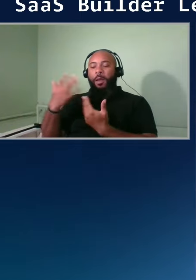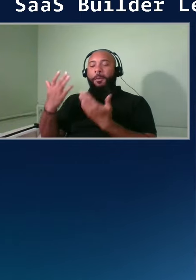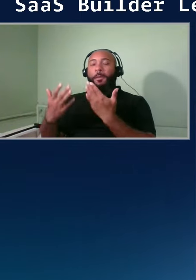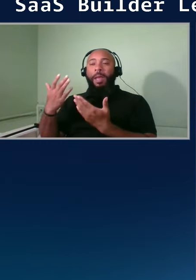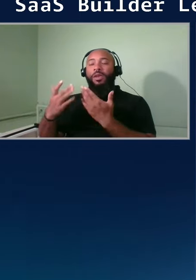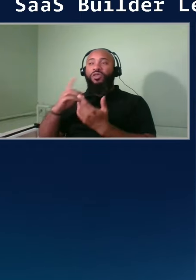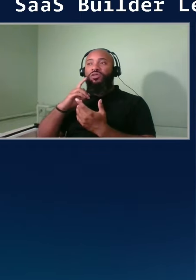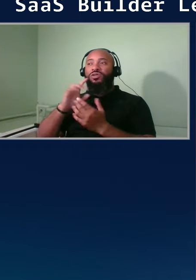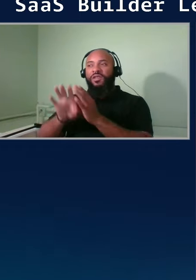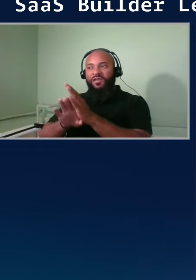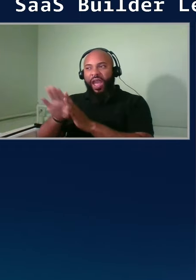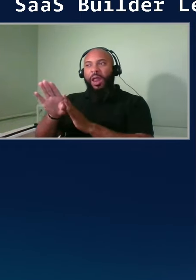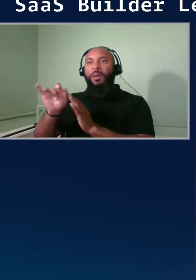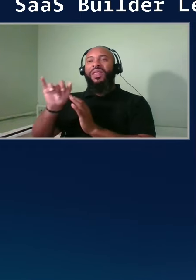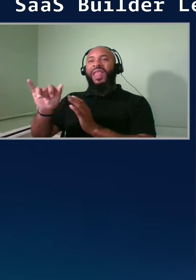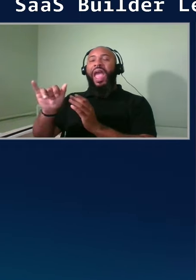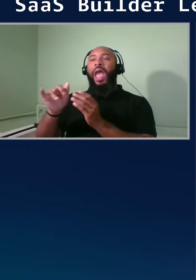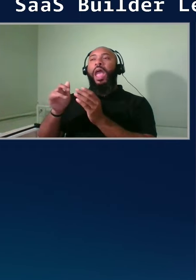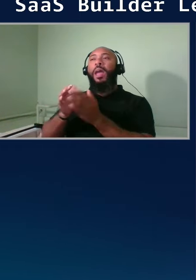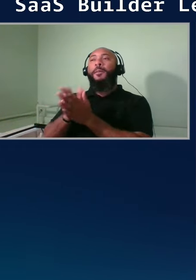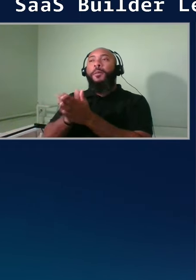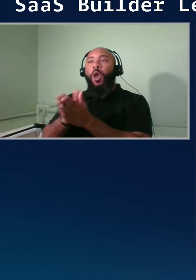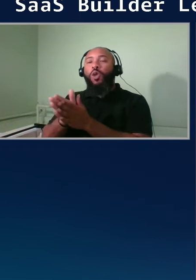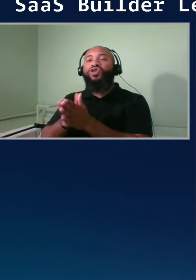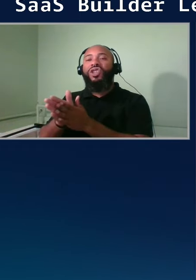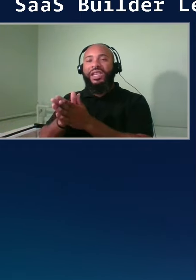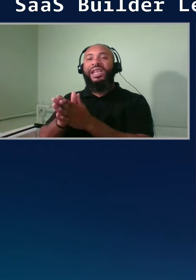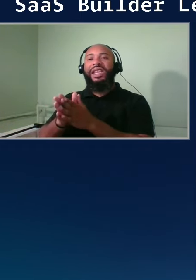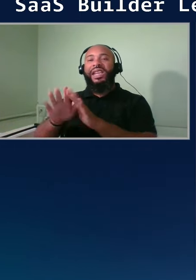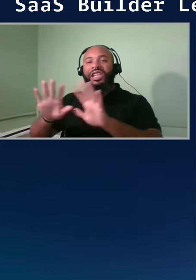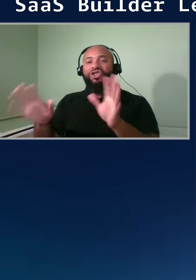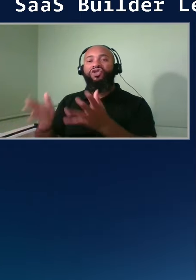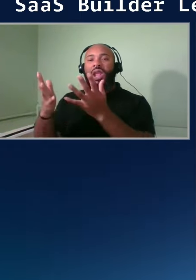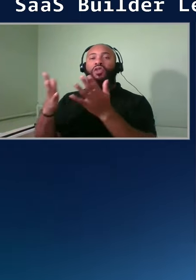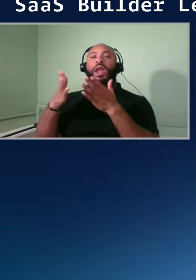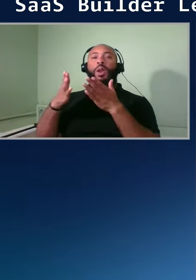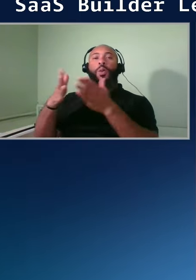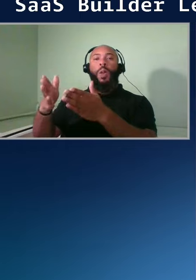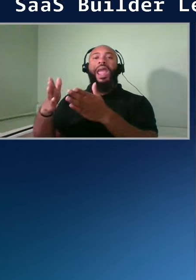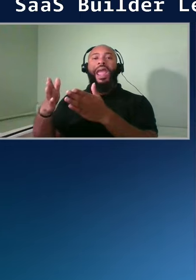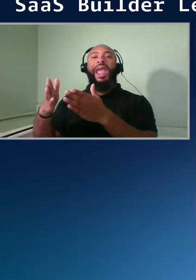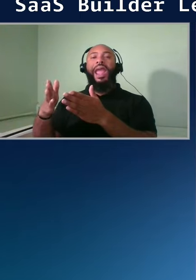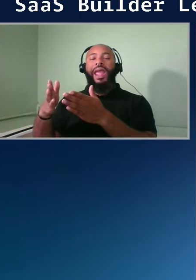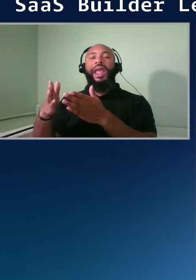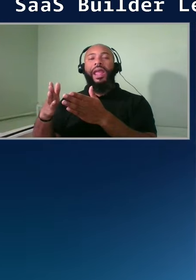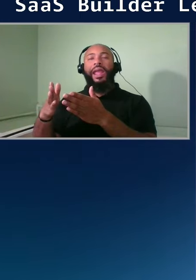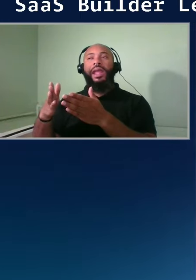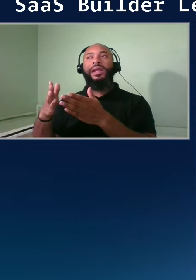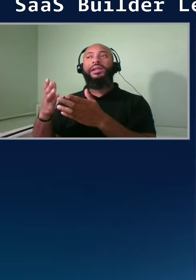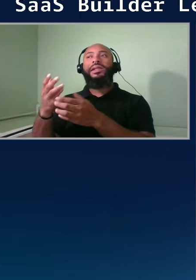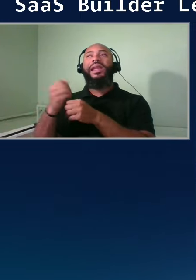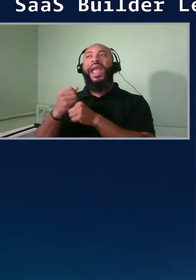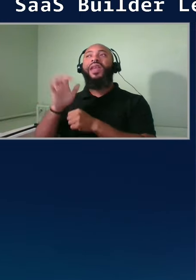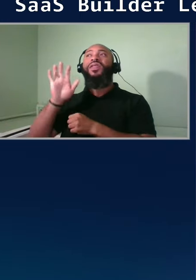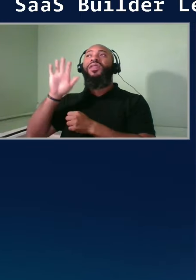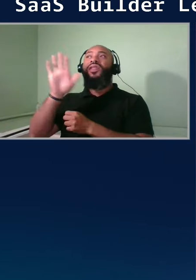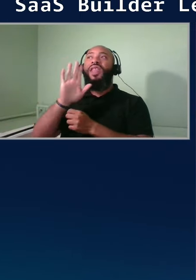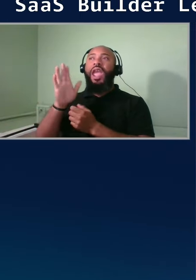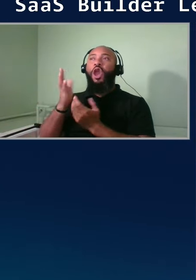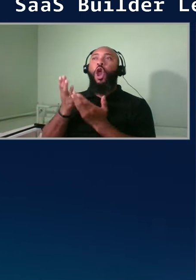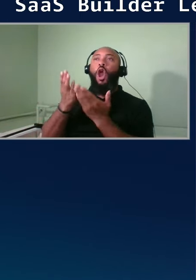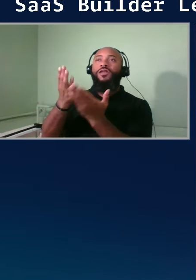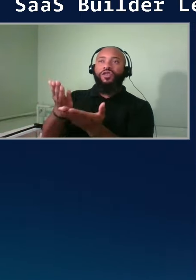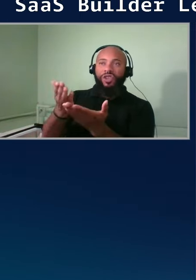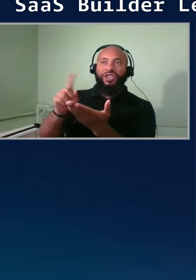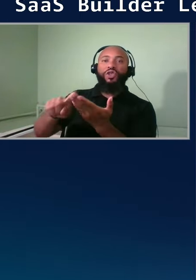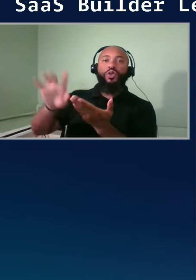and generate their way to start getting their offering out there into the hands of their customers.